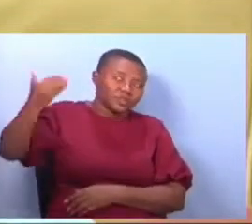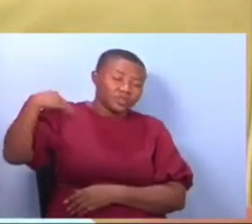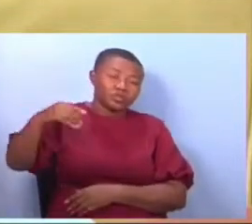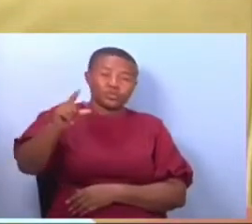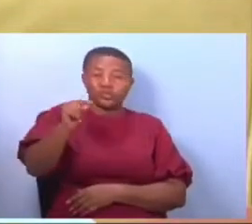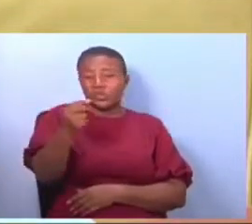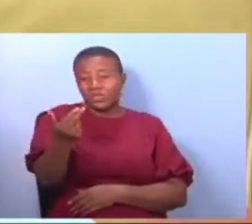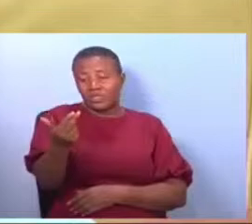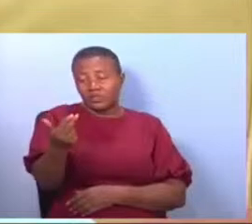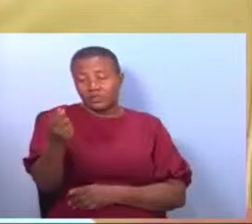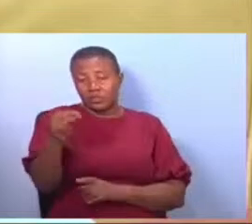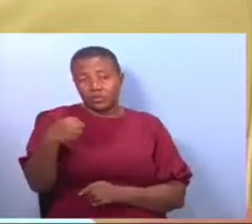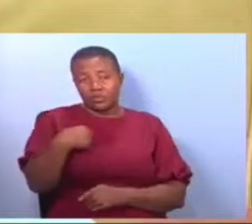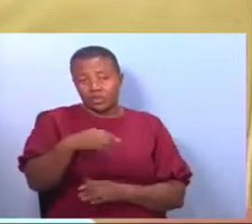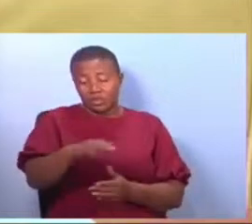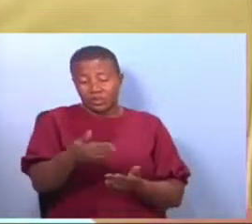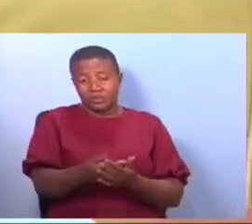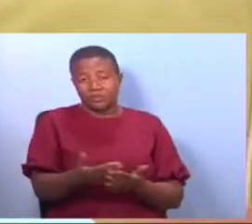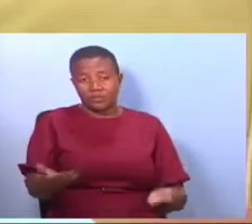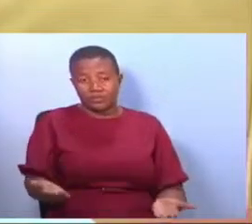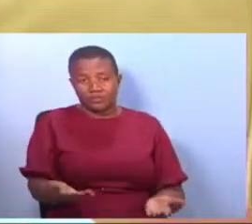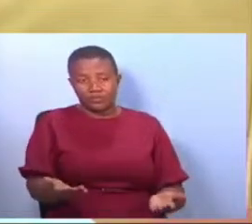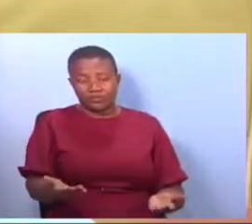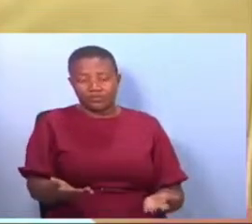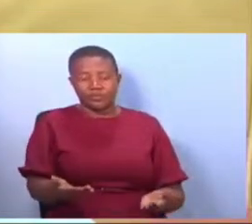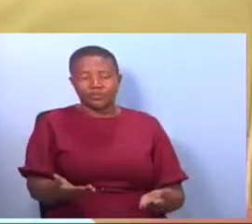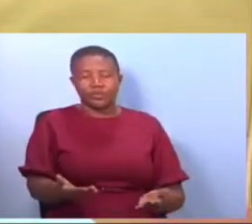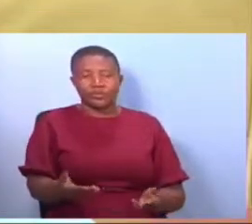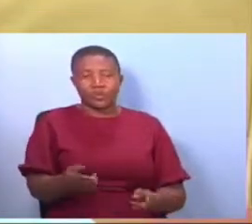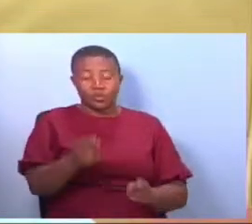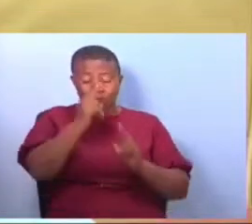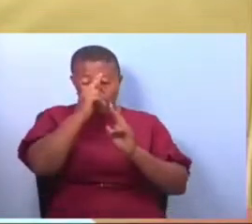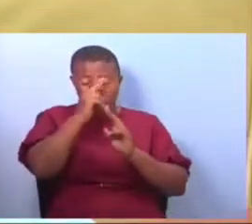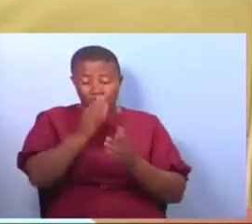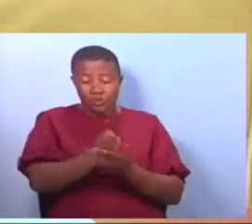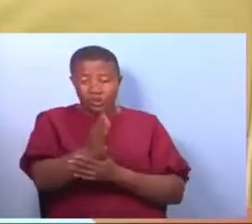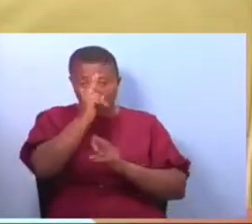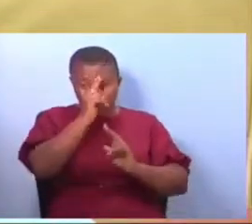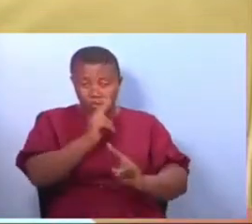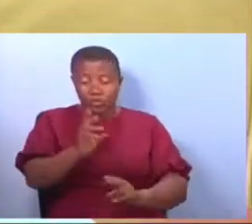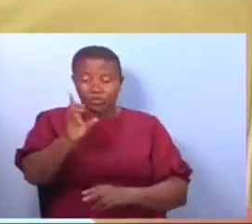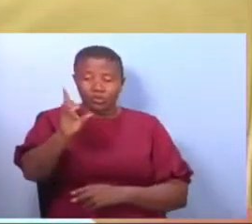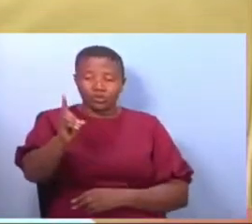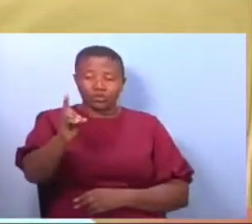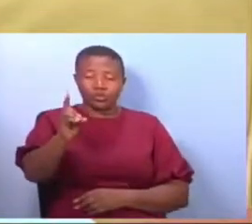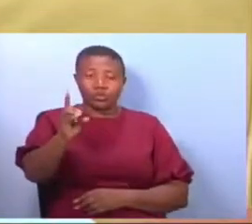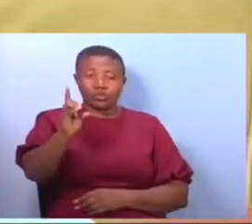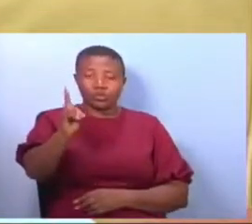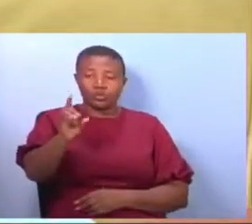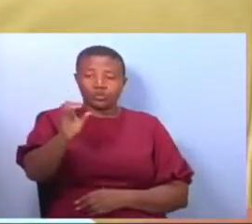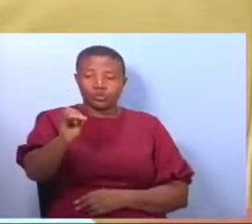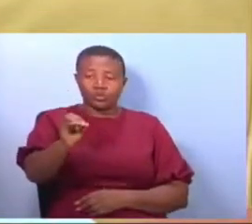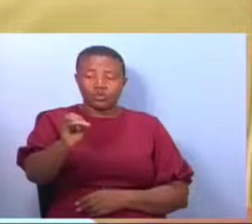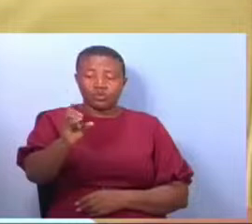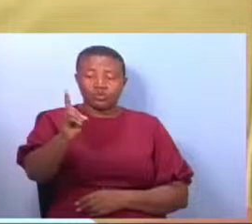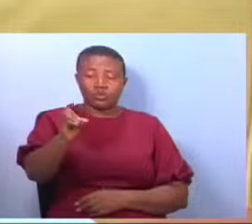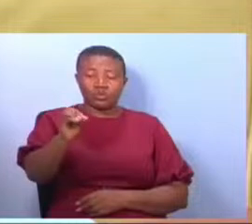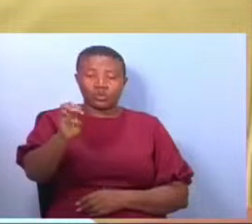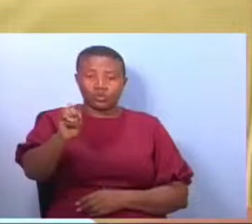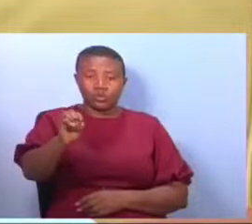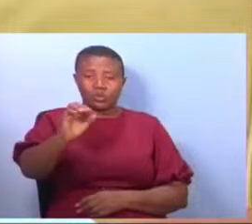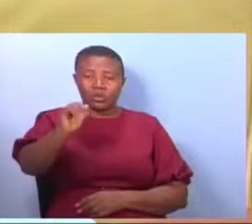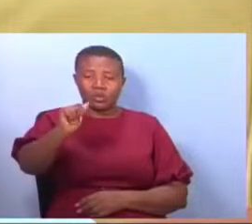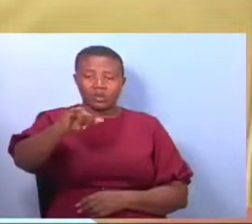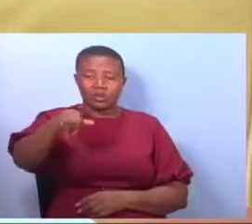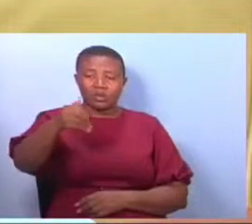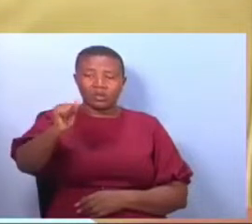here, Right Honorable Do Ajaho encouraged those of us with our professions, particularly those of